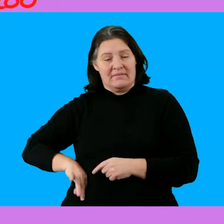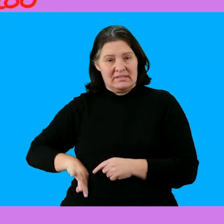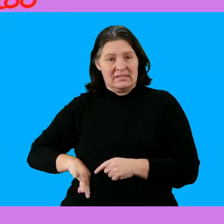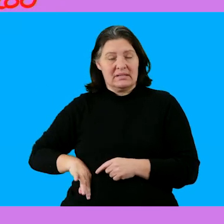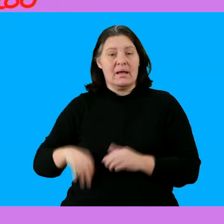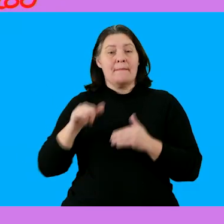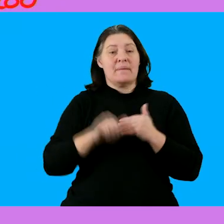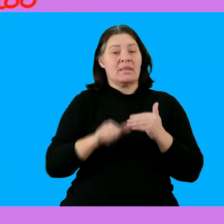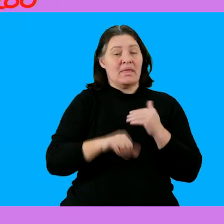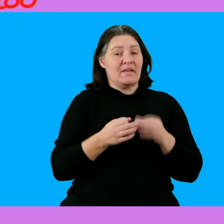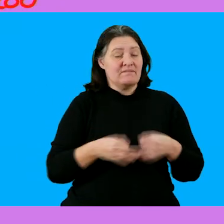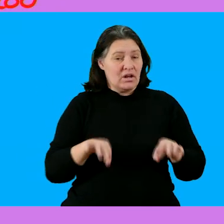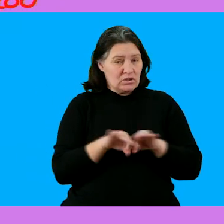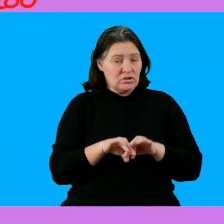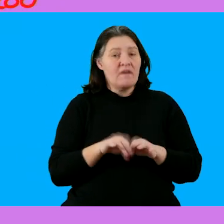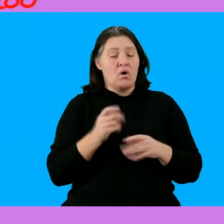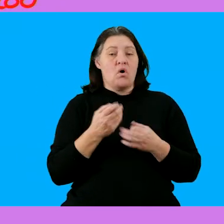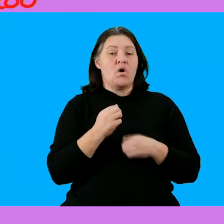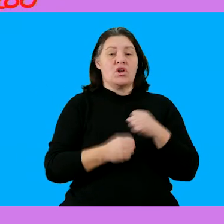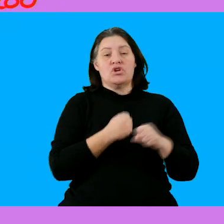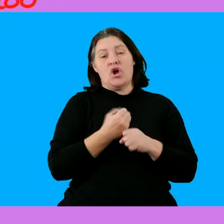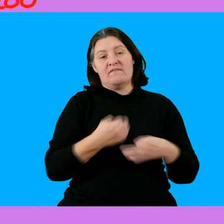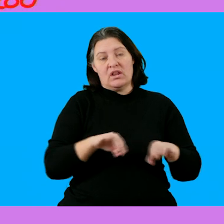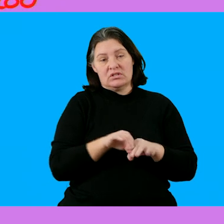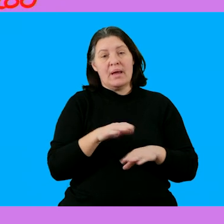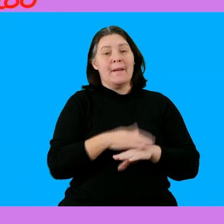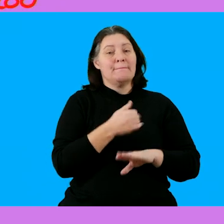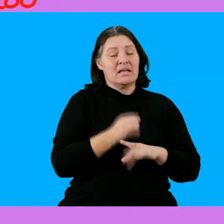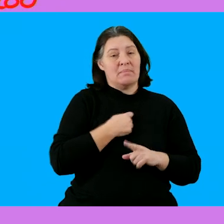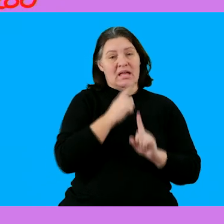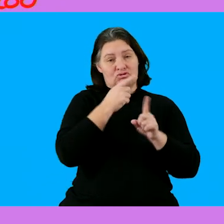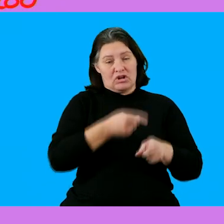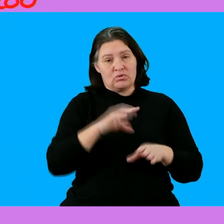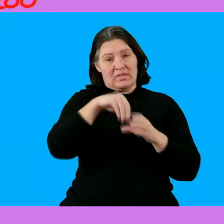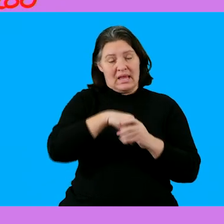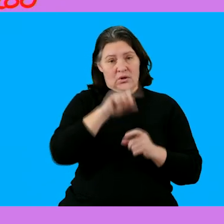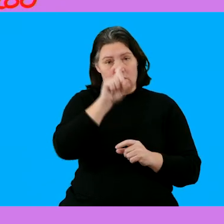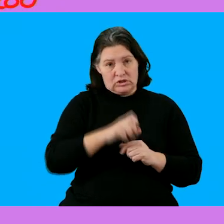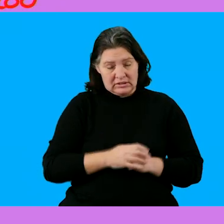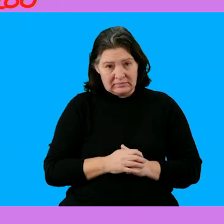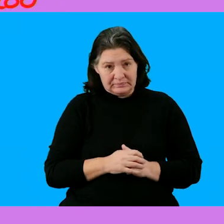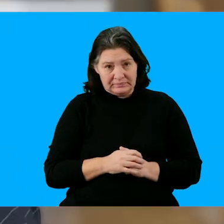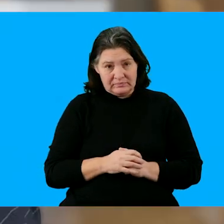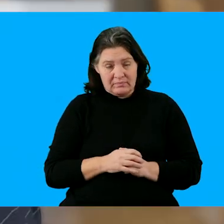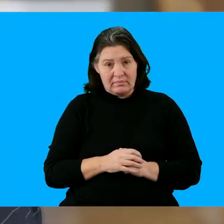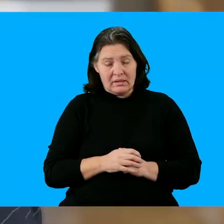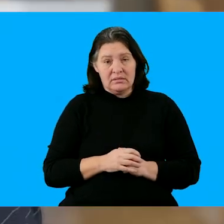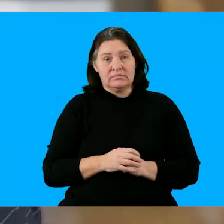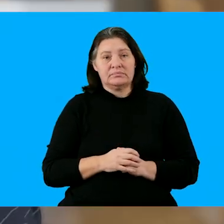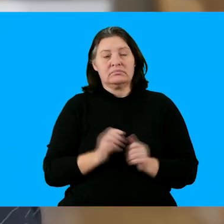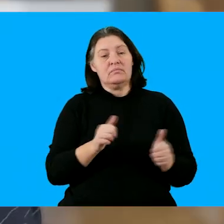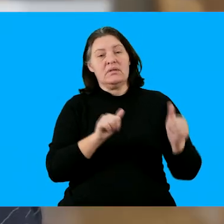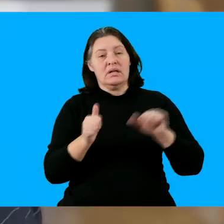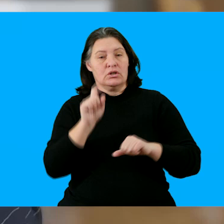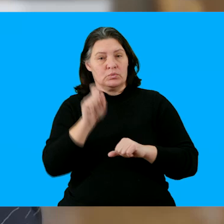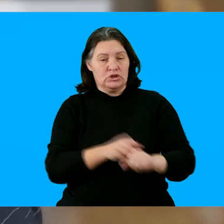benefits. All the monthly values I took to annual values based on my instruction in the question. Okay, let us now move